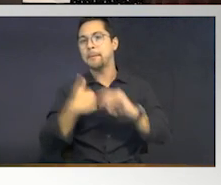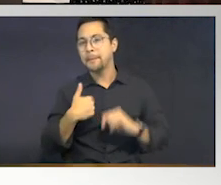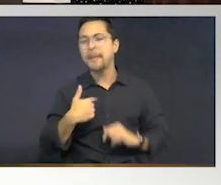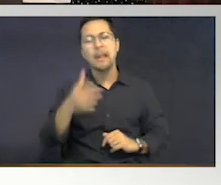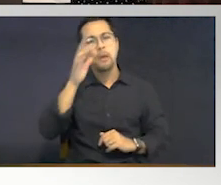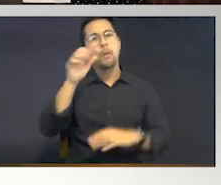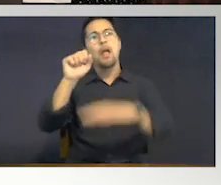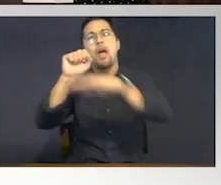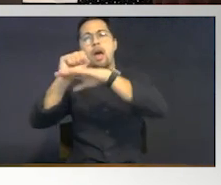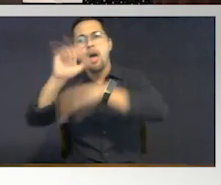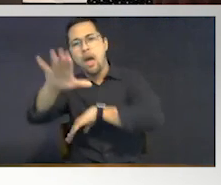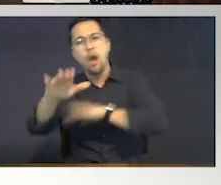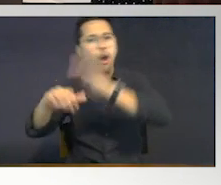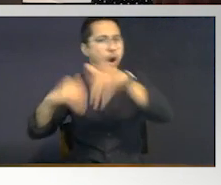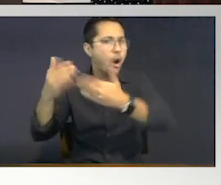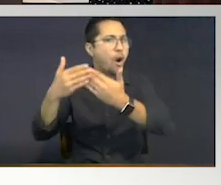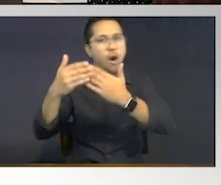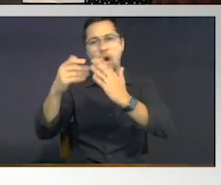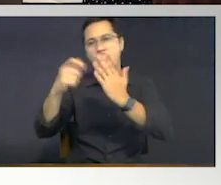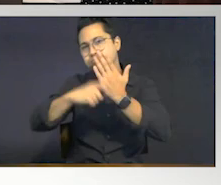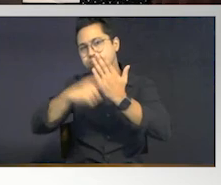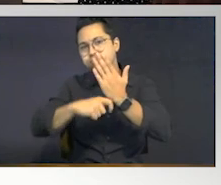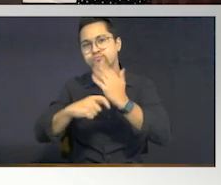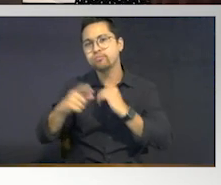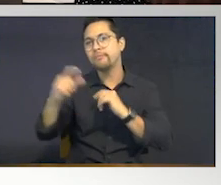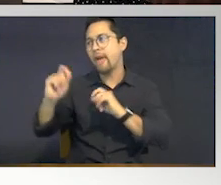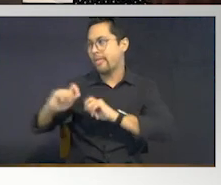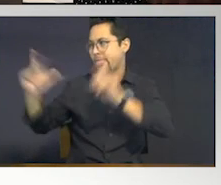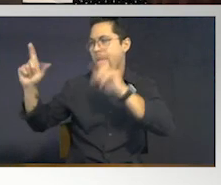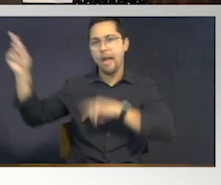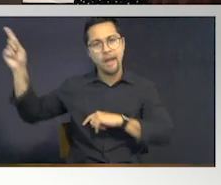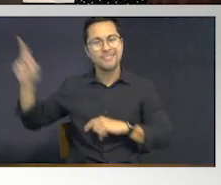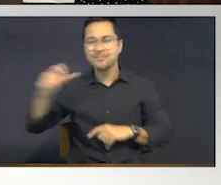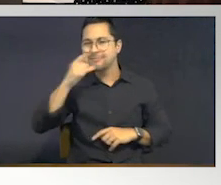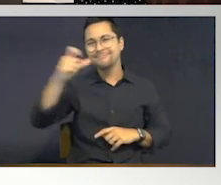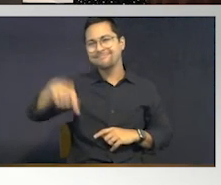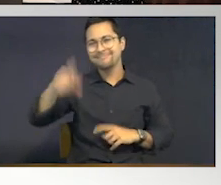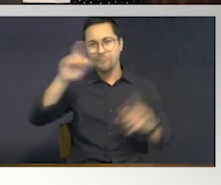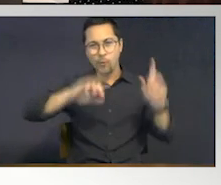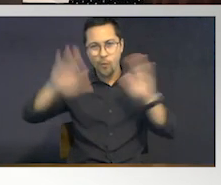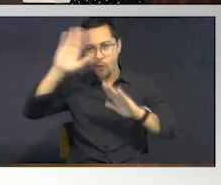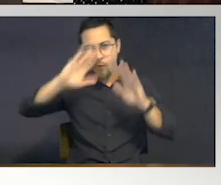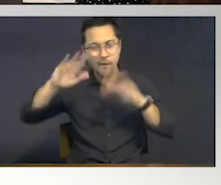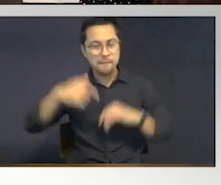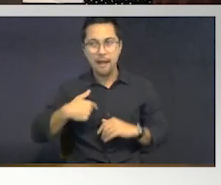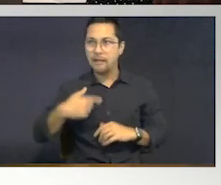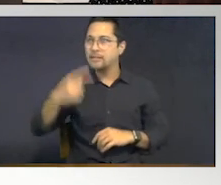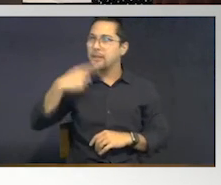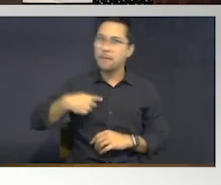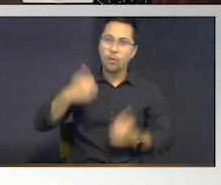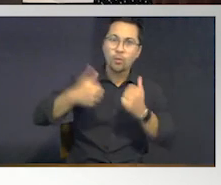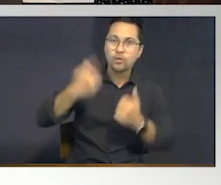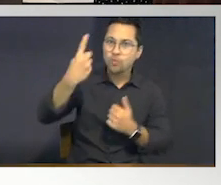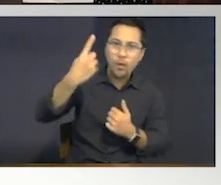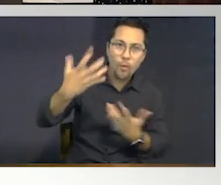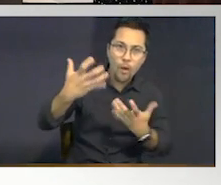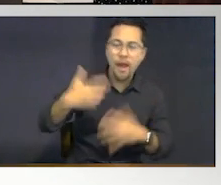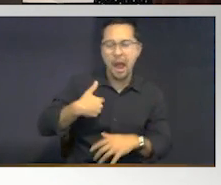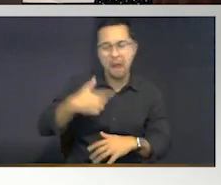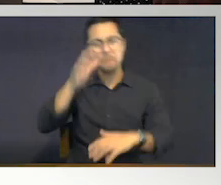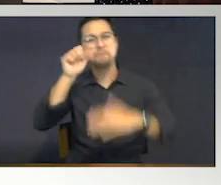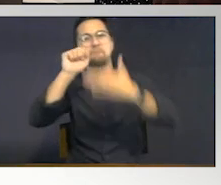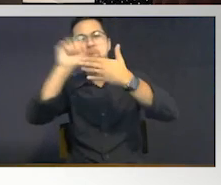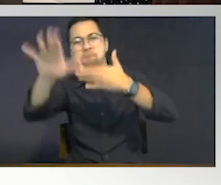you all of the handouts and the slides. So you don't have to worry about telling me which ones you want. I'll send them all to you.